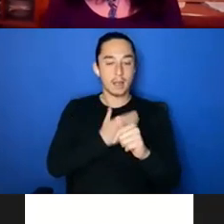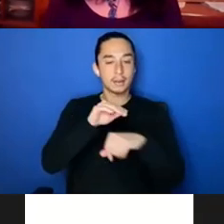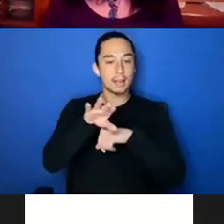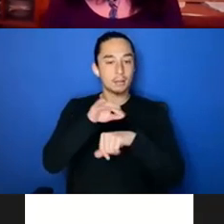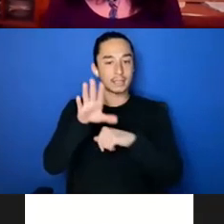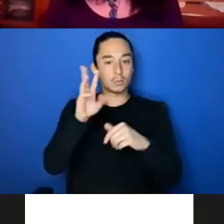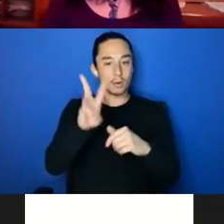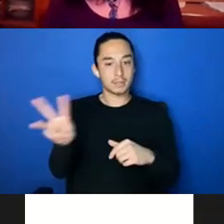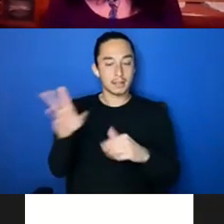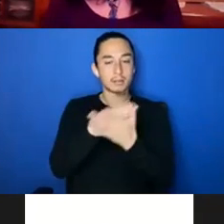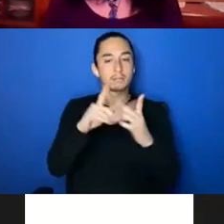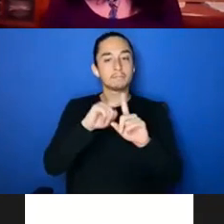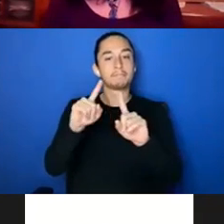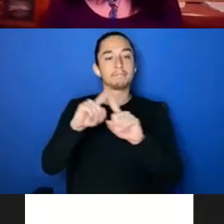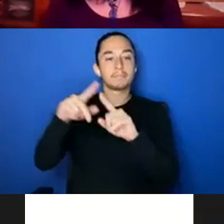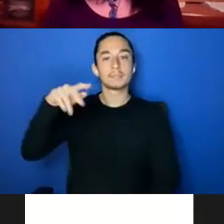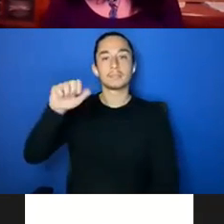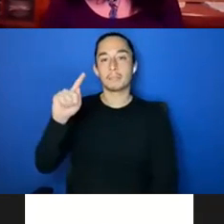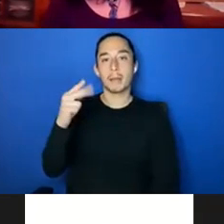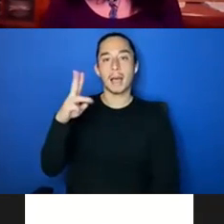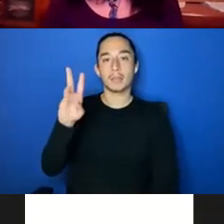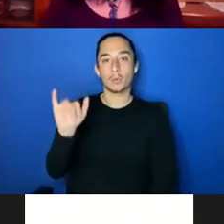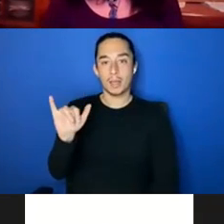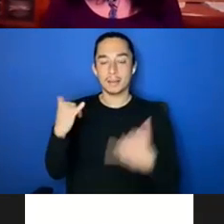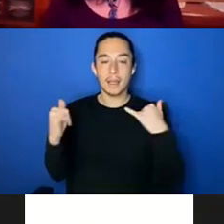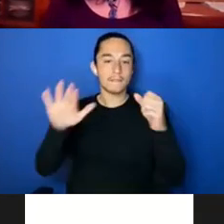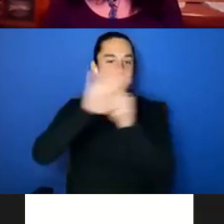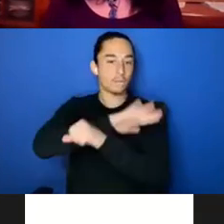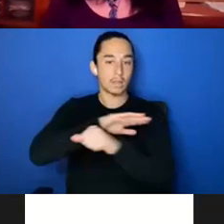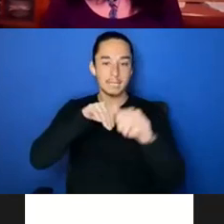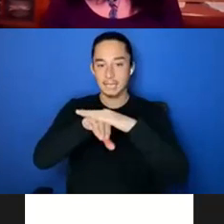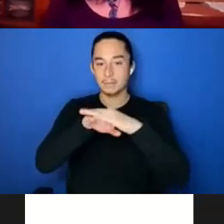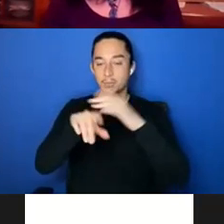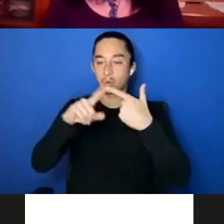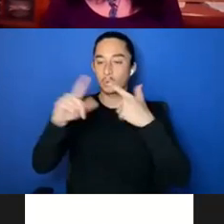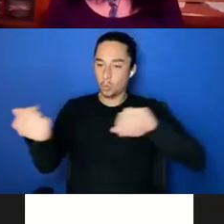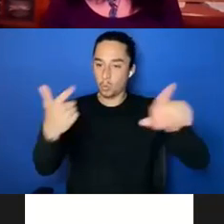website some of the different pathways that will now be fully accessible to